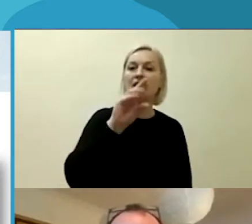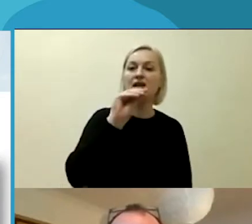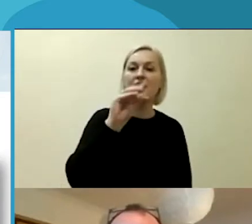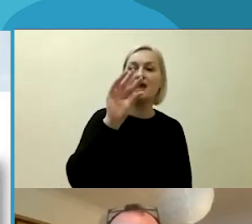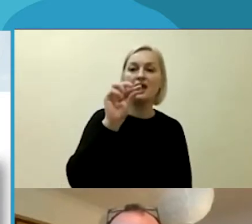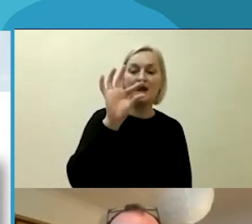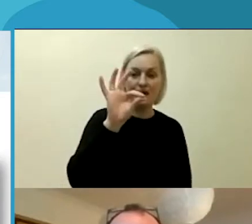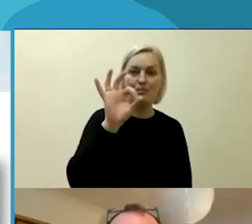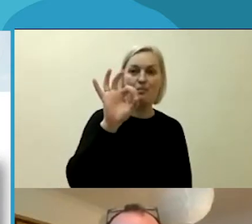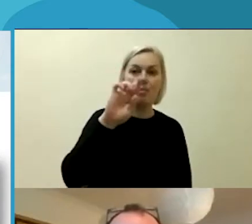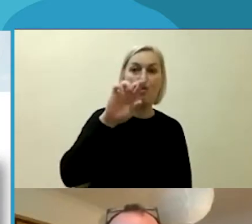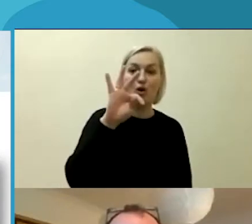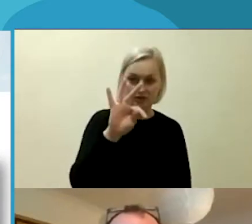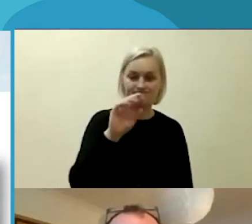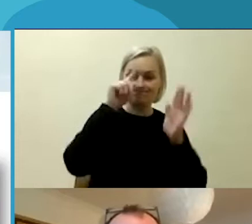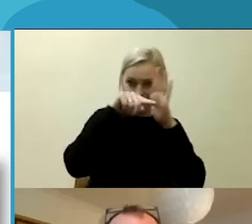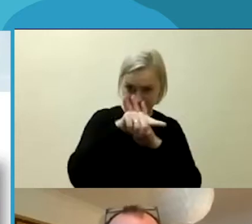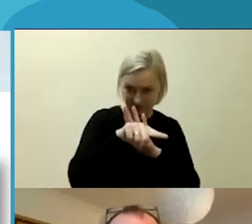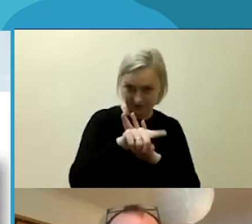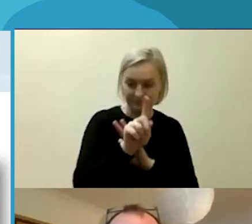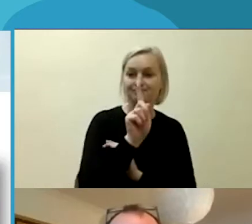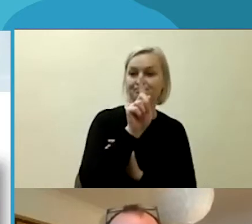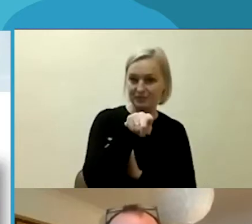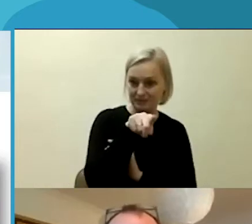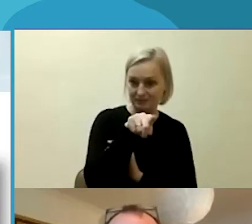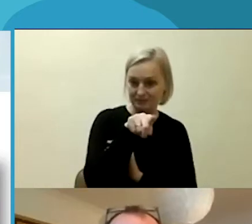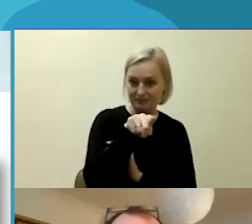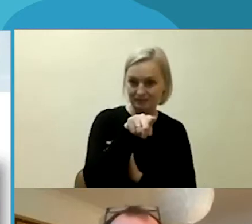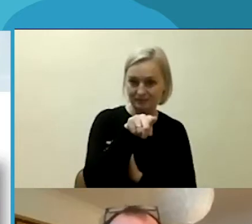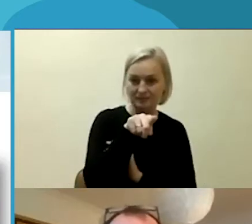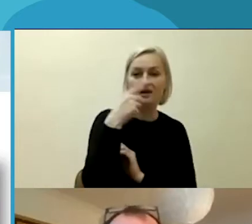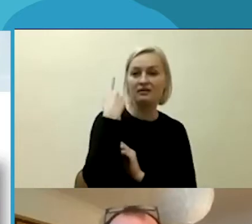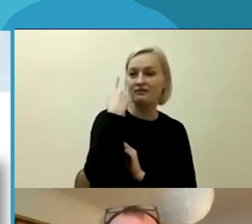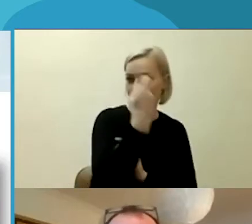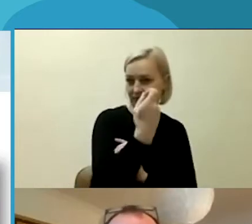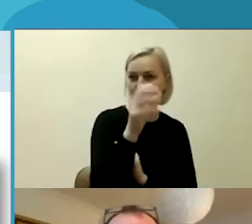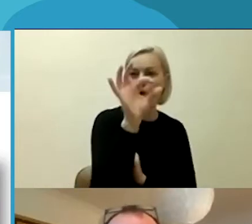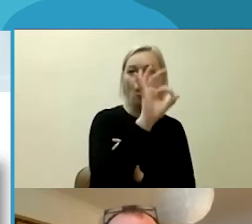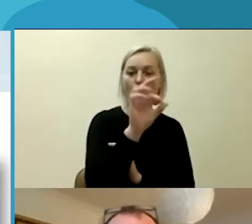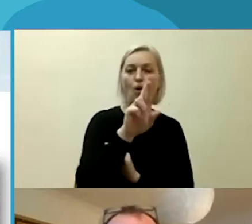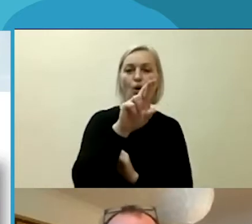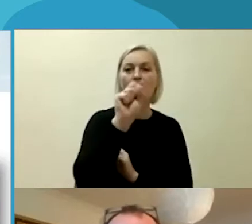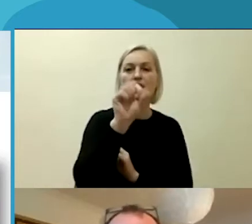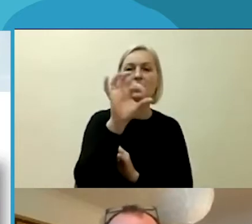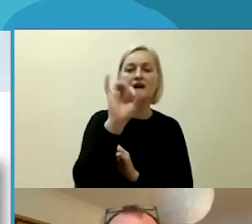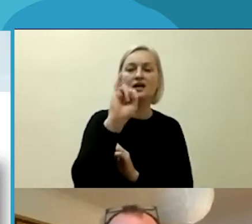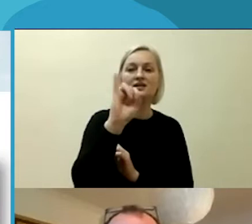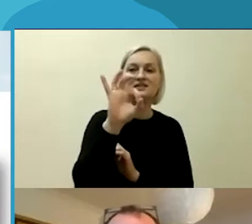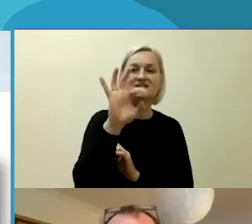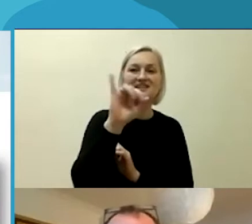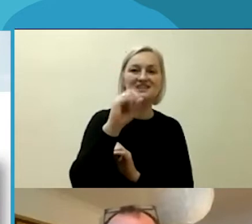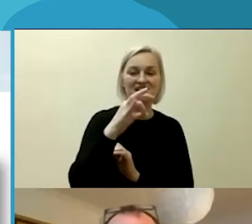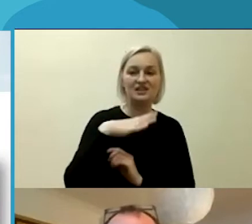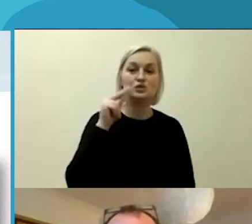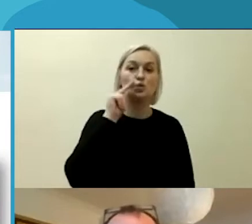www.ireport.ie and click on Report Incident. And I encourage you to do that. You can come out without clicking Submit, so you